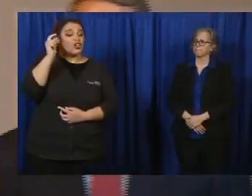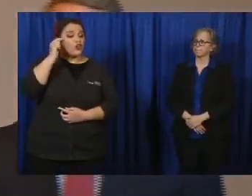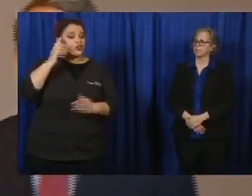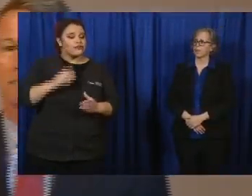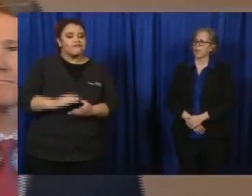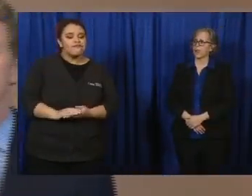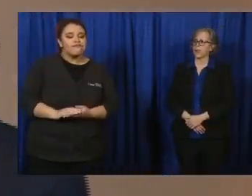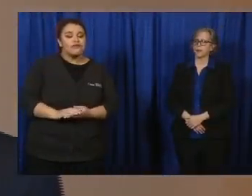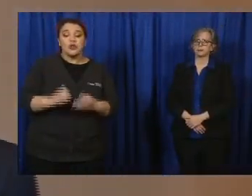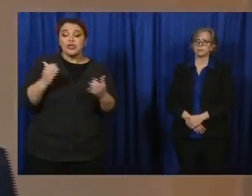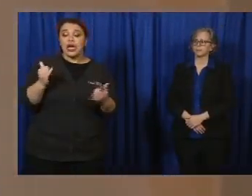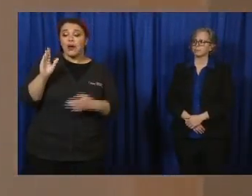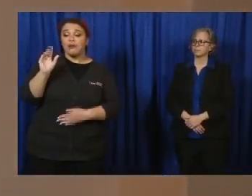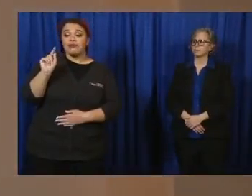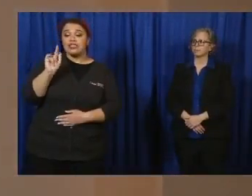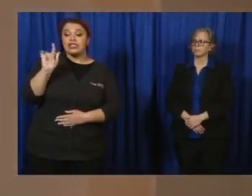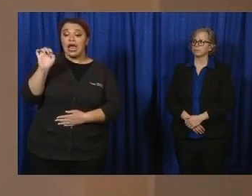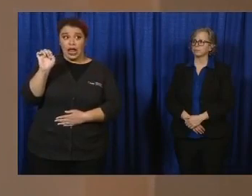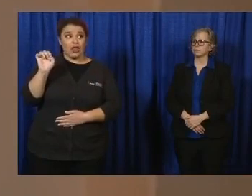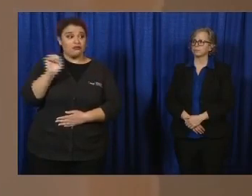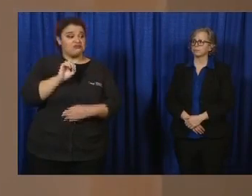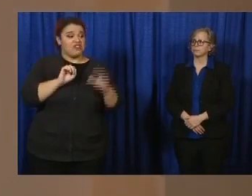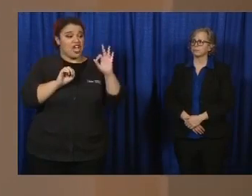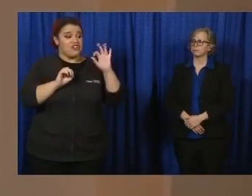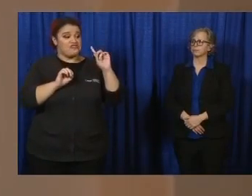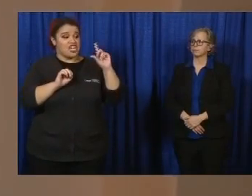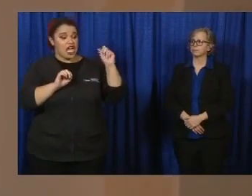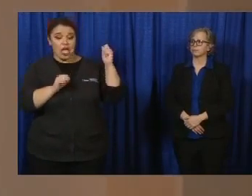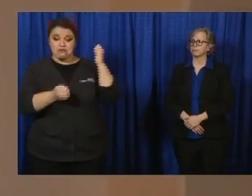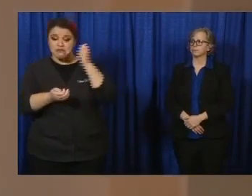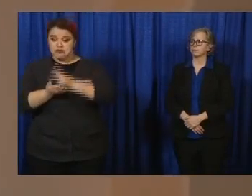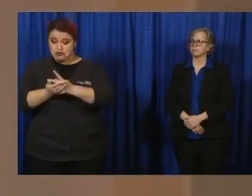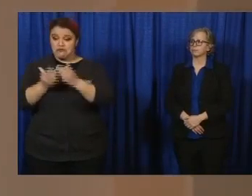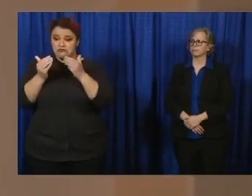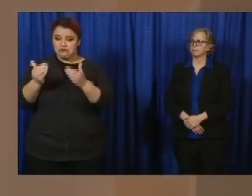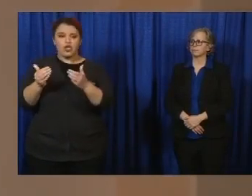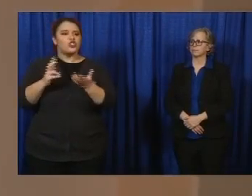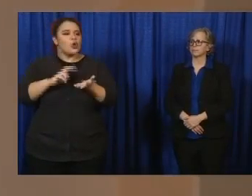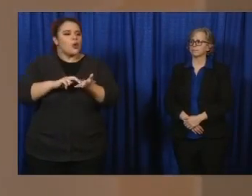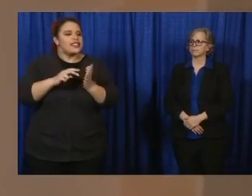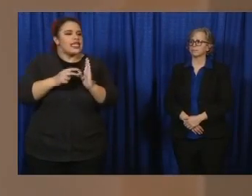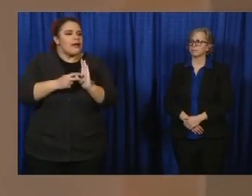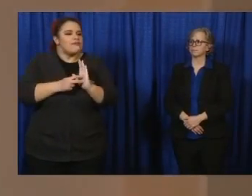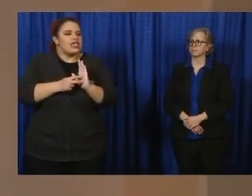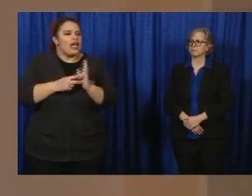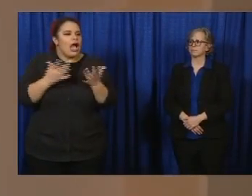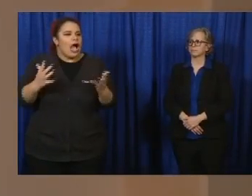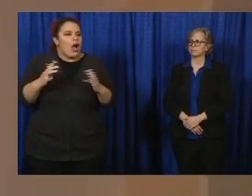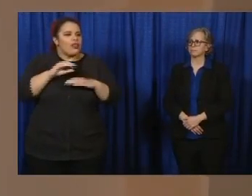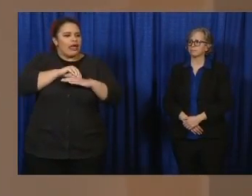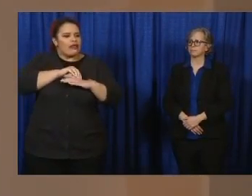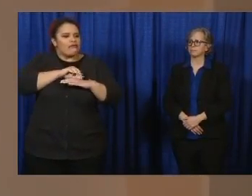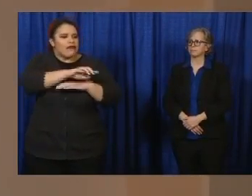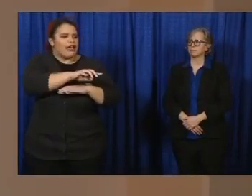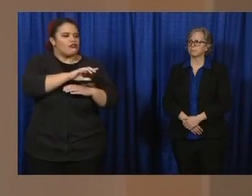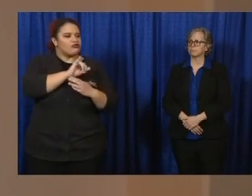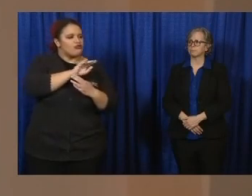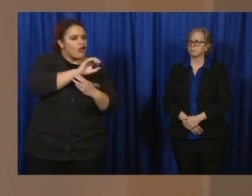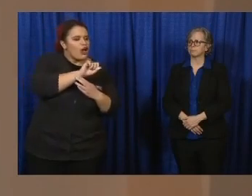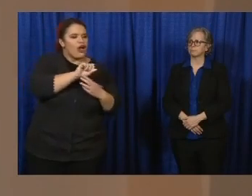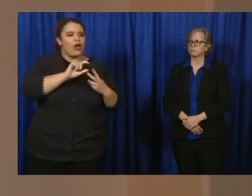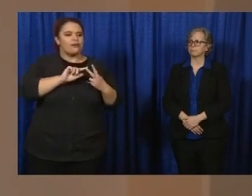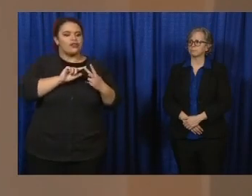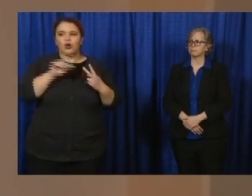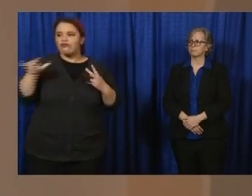is a go, can you sort of expound on what this means for jobs, what this means for Battelle, what this means for Ohio, and what this sort of means for